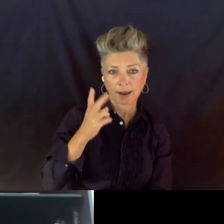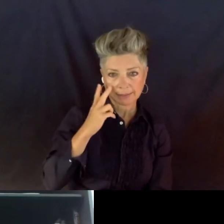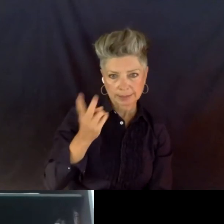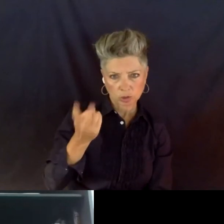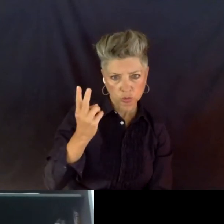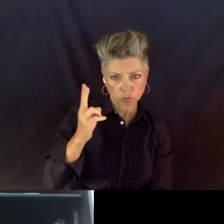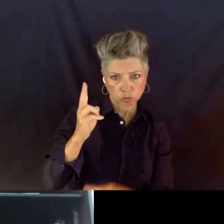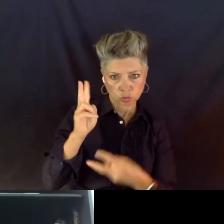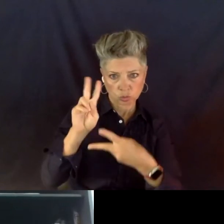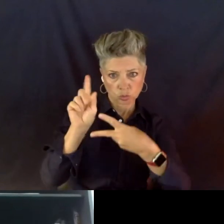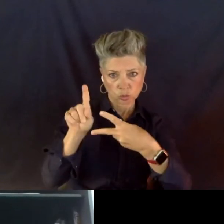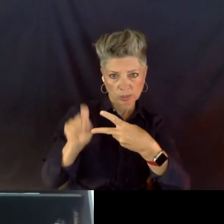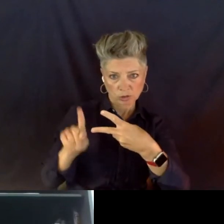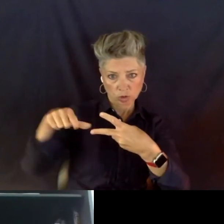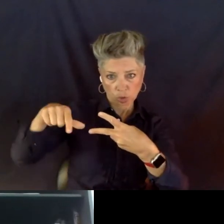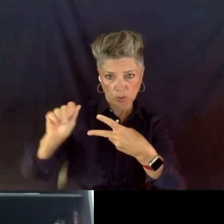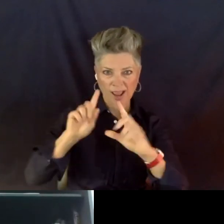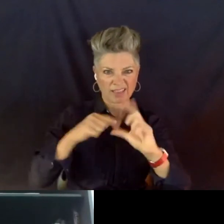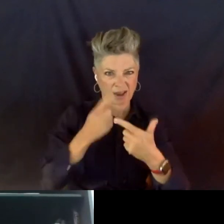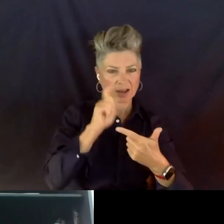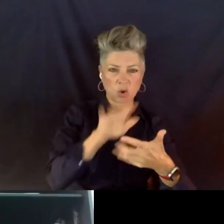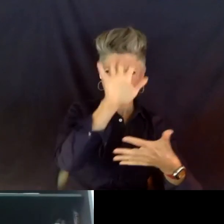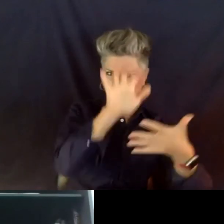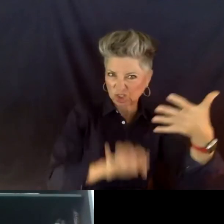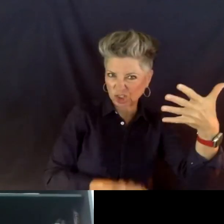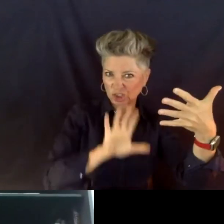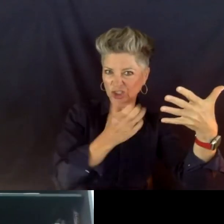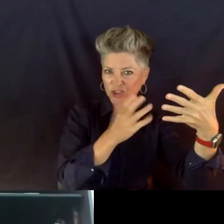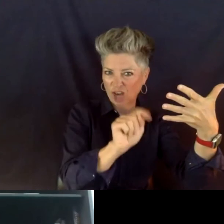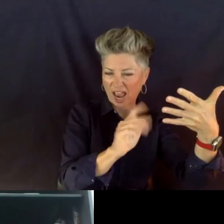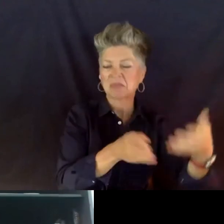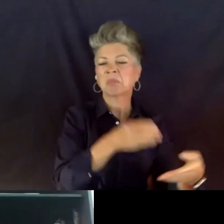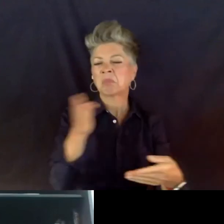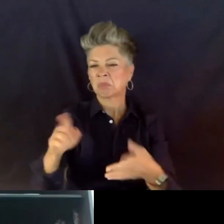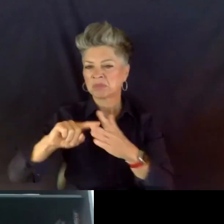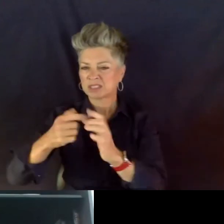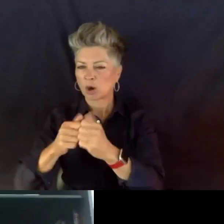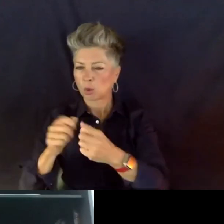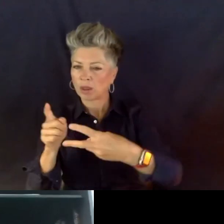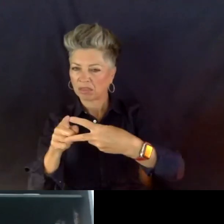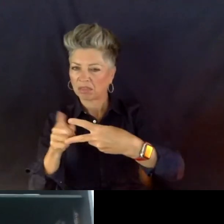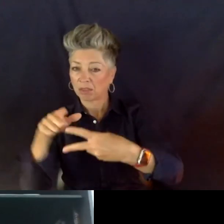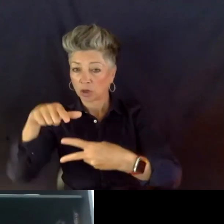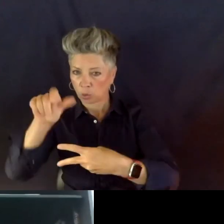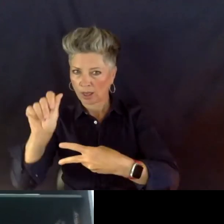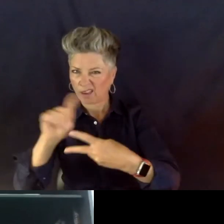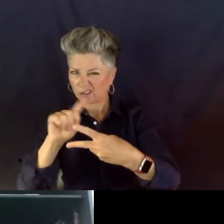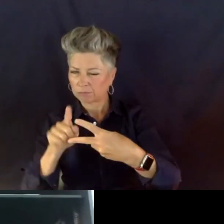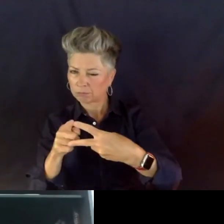questions on the Q&A, and then I see a lot in the chat. I'm not sure. So let's start with the Q&A. Yeah. So there is a